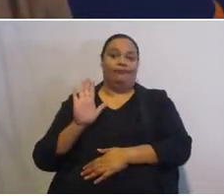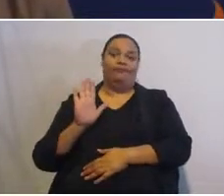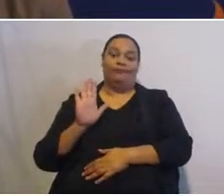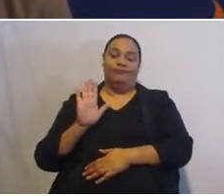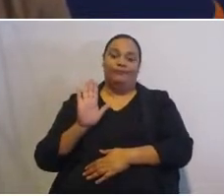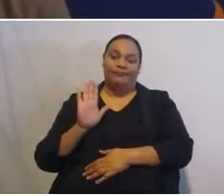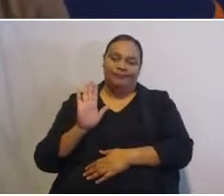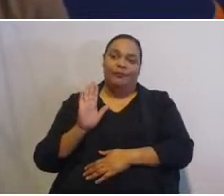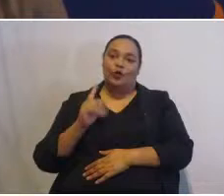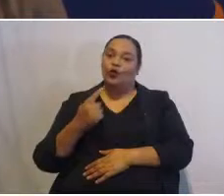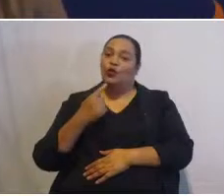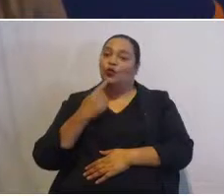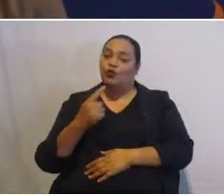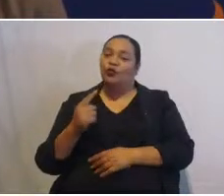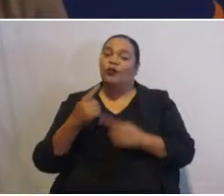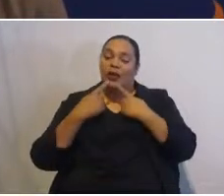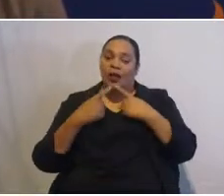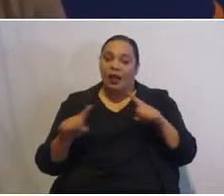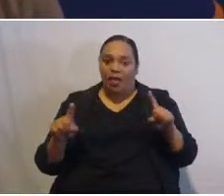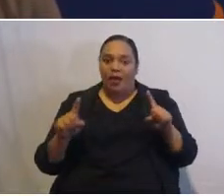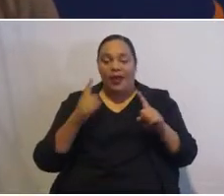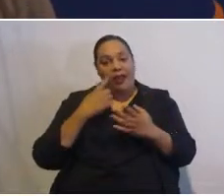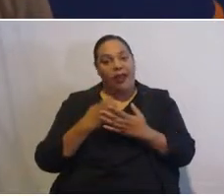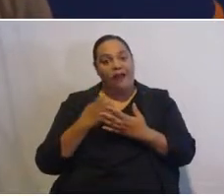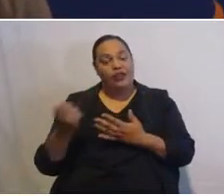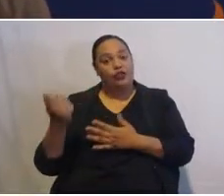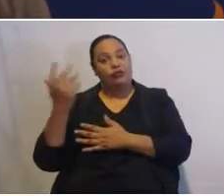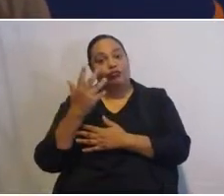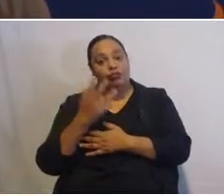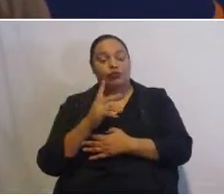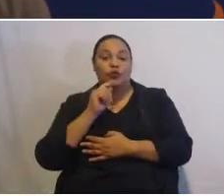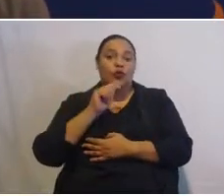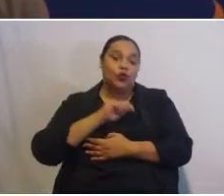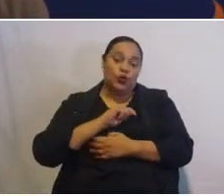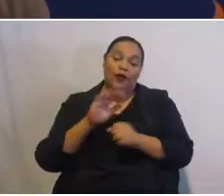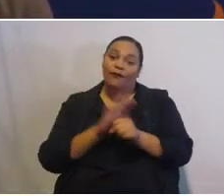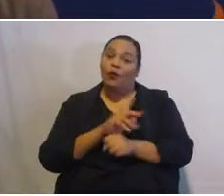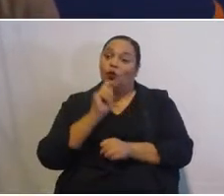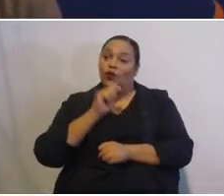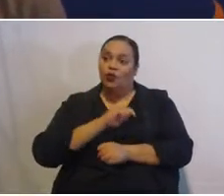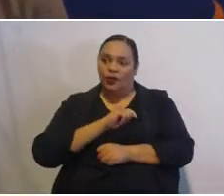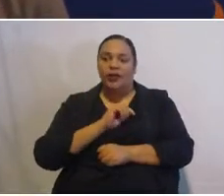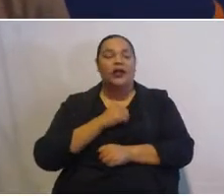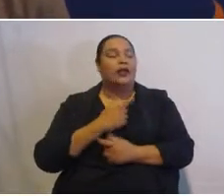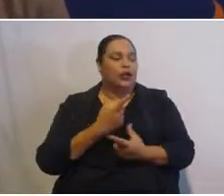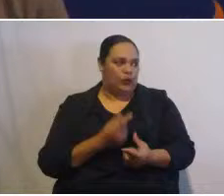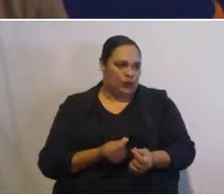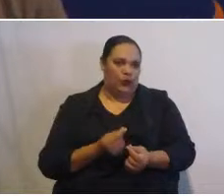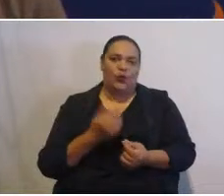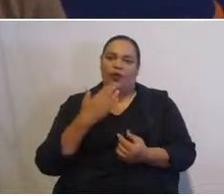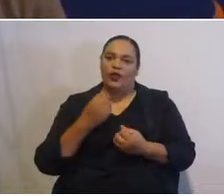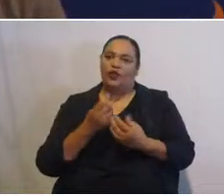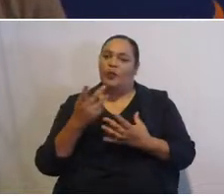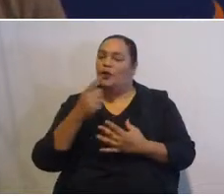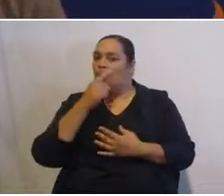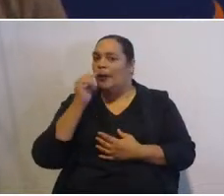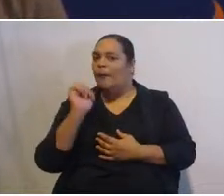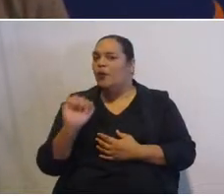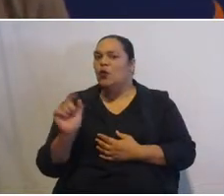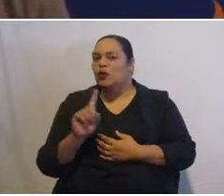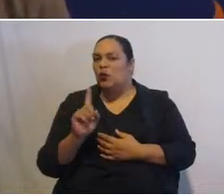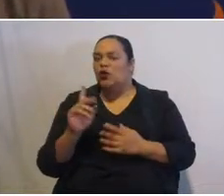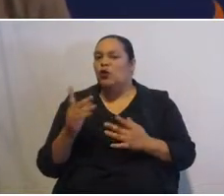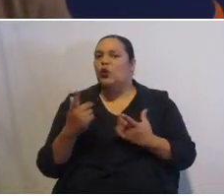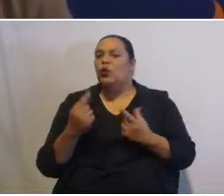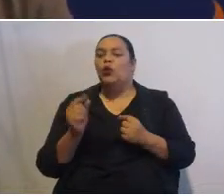hand? Do you solemnly declare that the evidence you're going to give is the truth and the whole truth? I do. Thank you. May you please state your name and